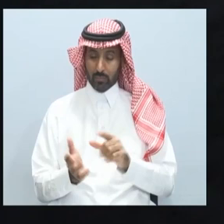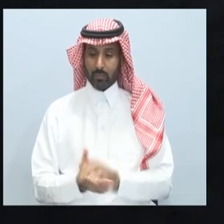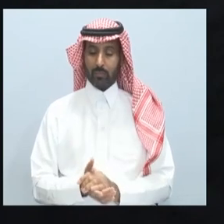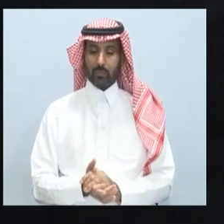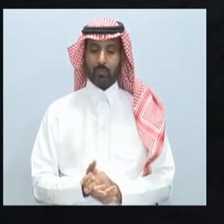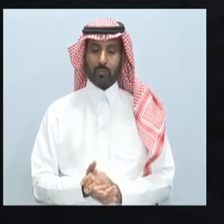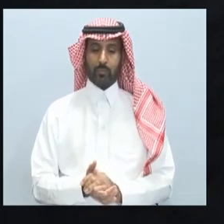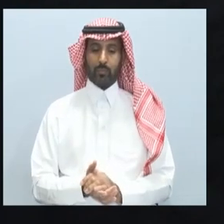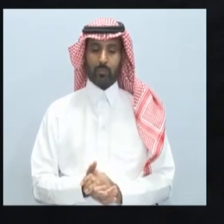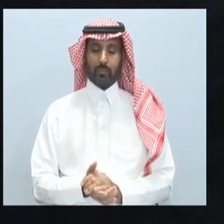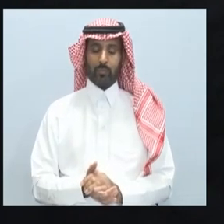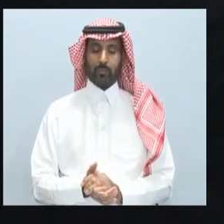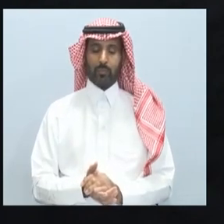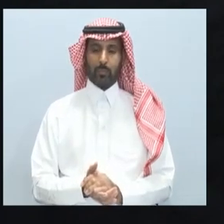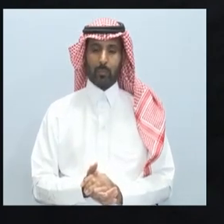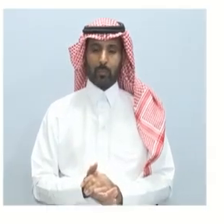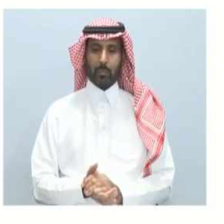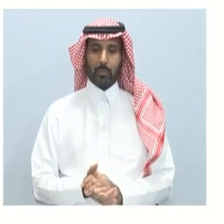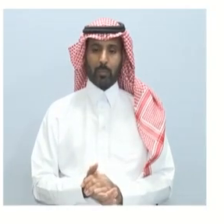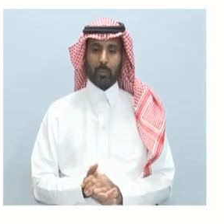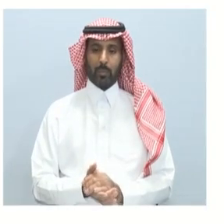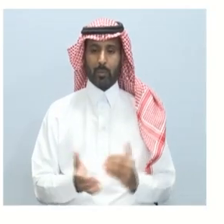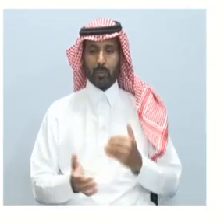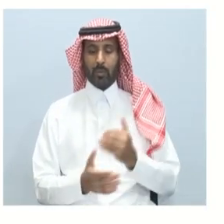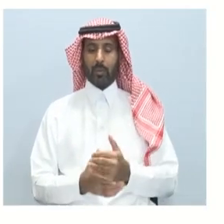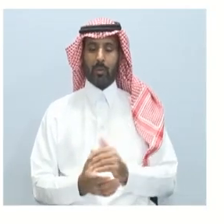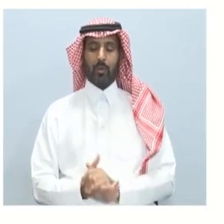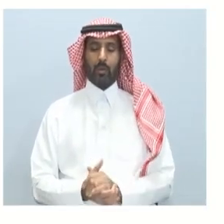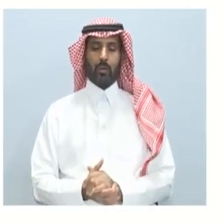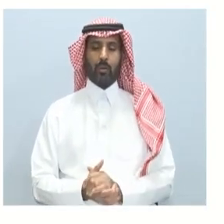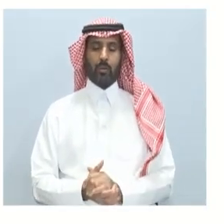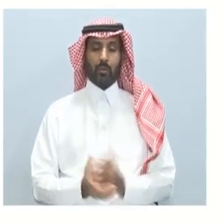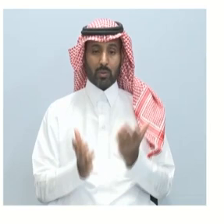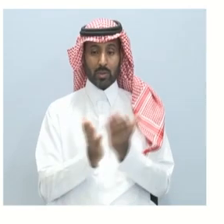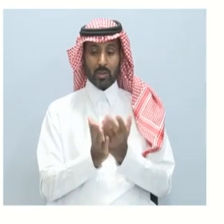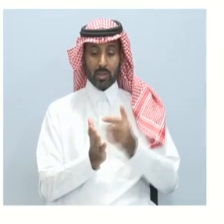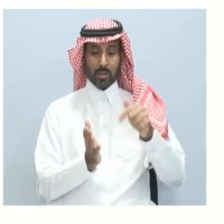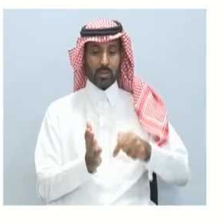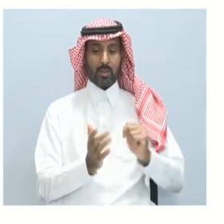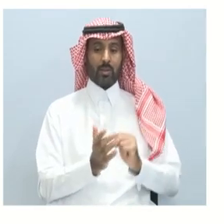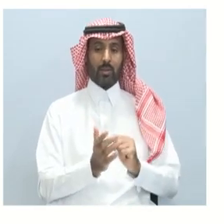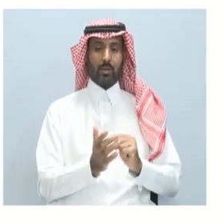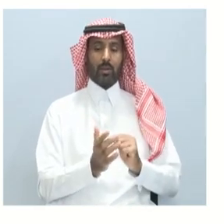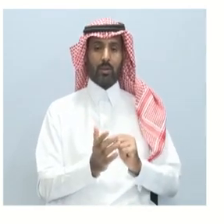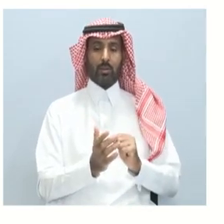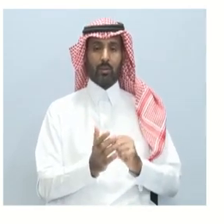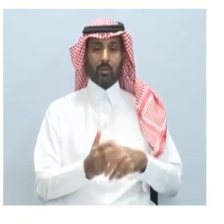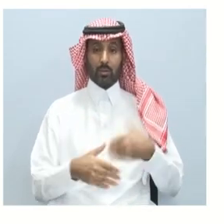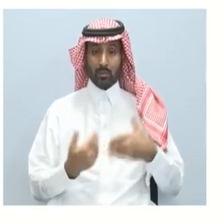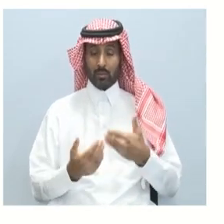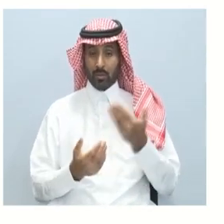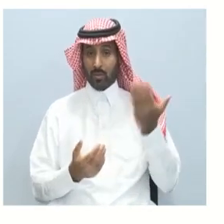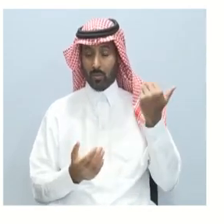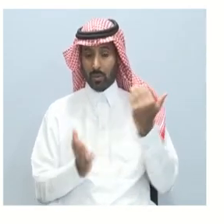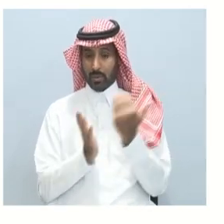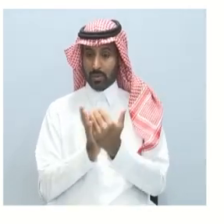under the question. Now moving on with our lesson. Of course, we had an enjoyable part and